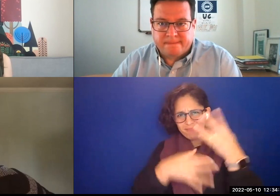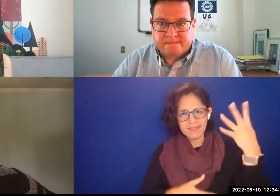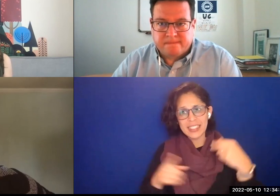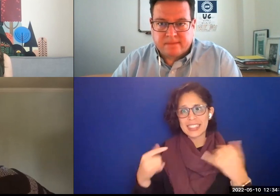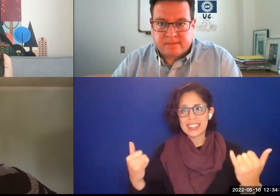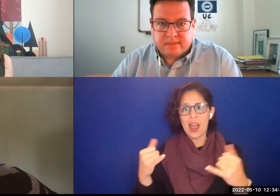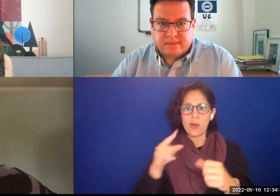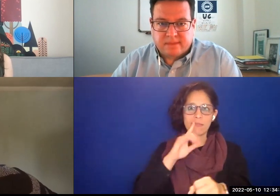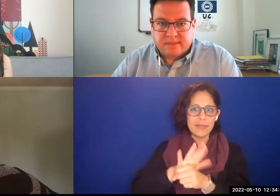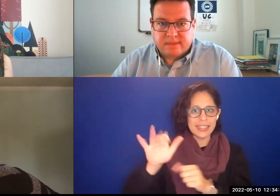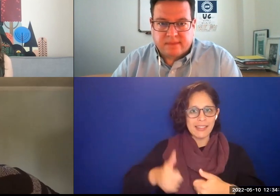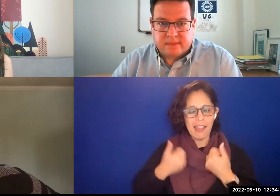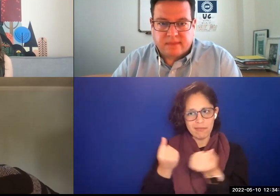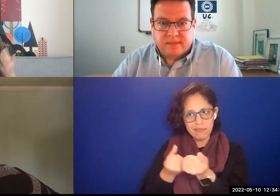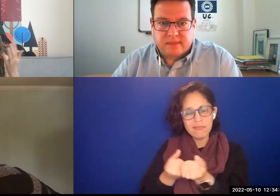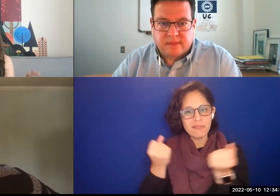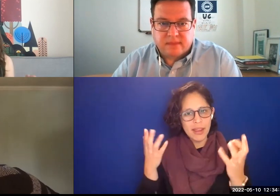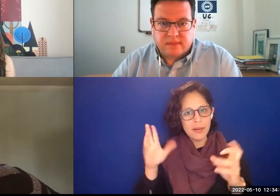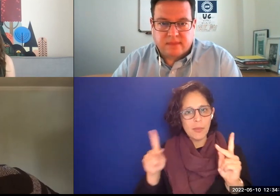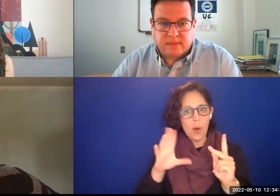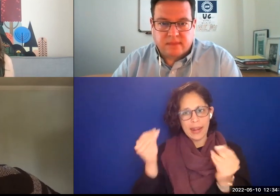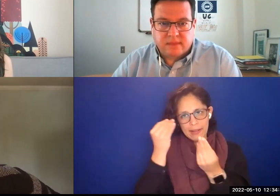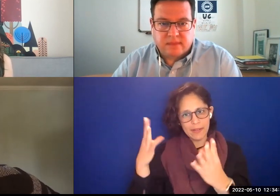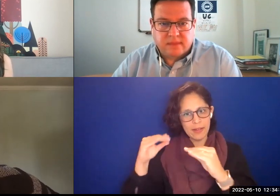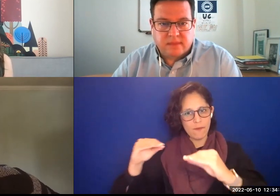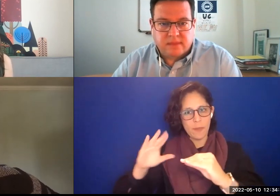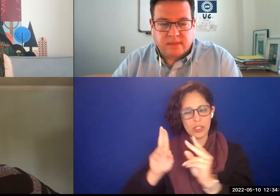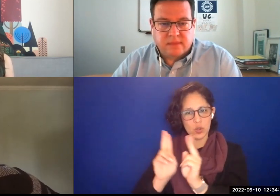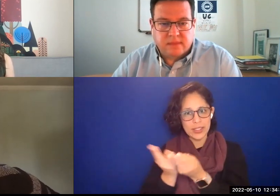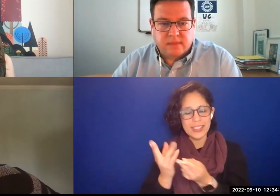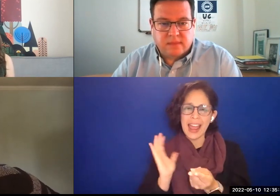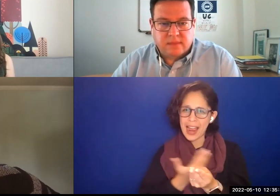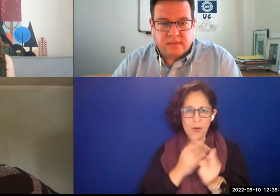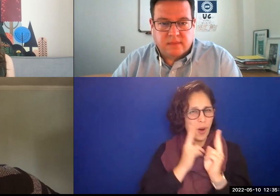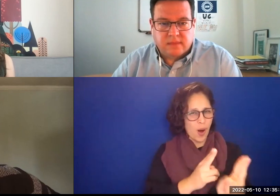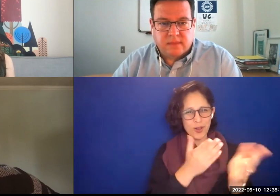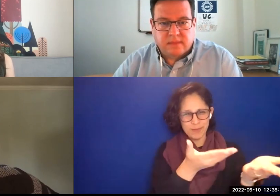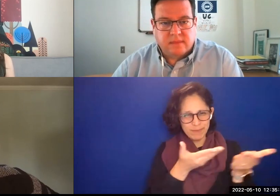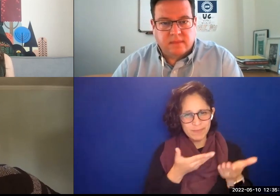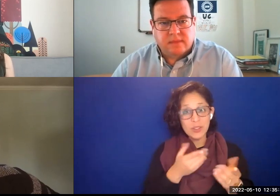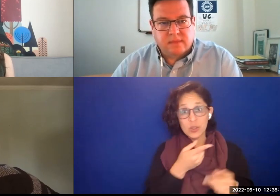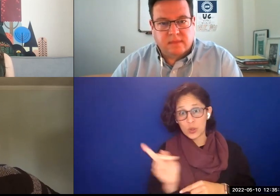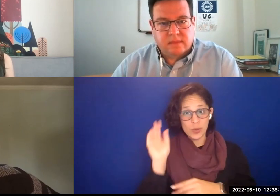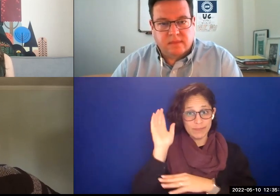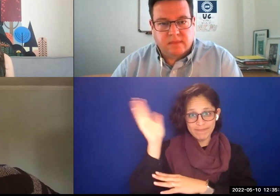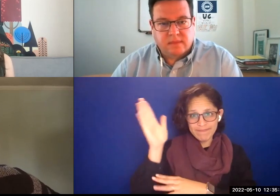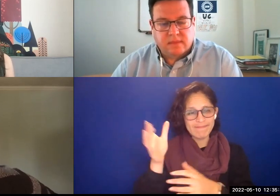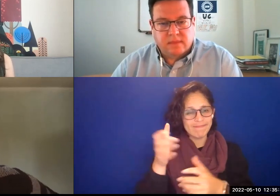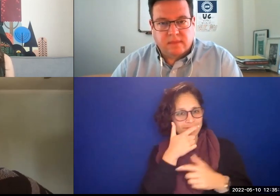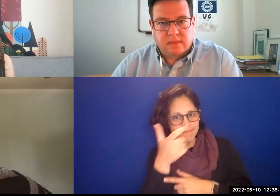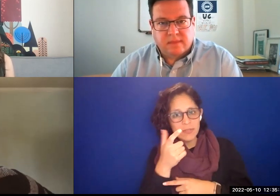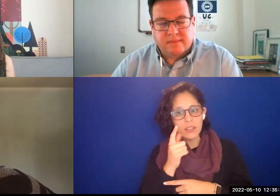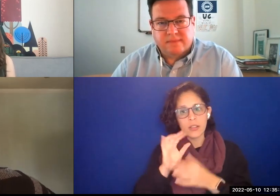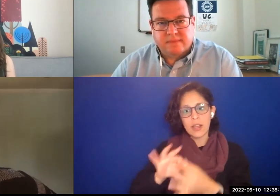and backgrounds in forming unions. And it is our pleasure to have him here today to speak to you all about the history of the